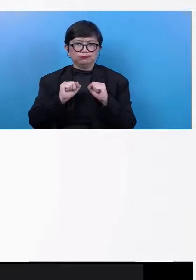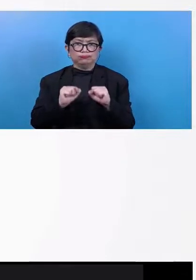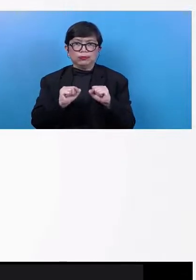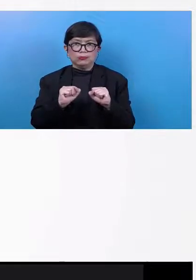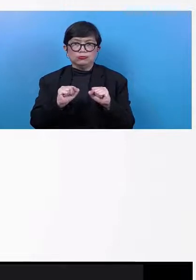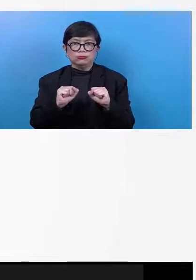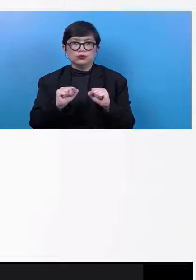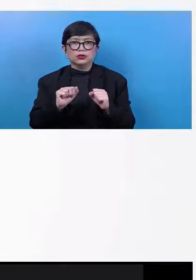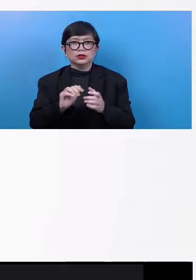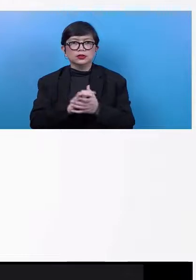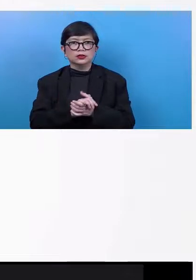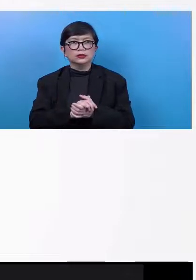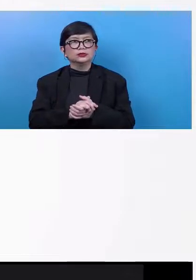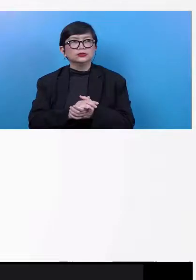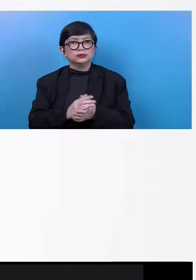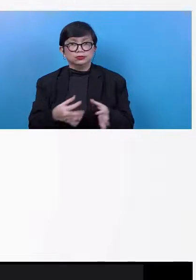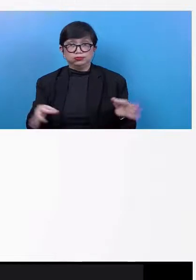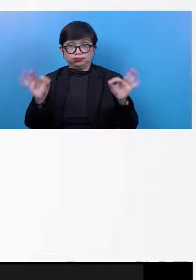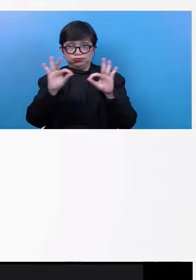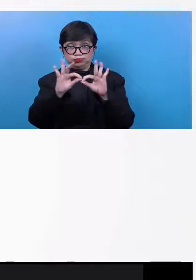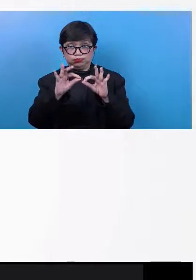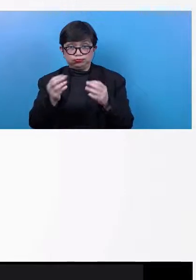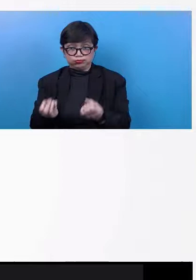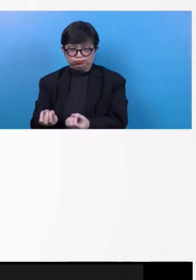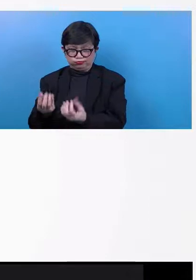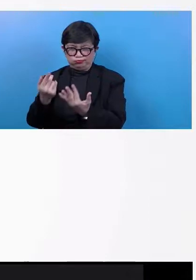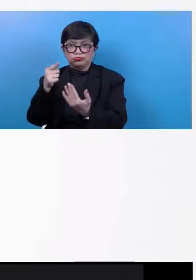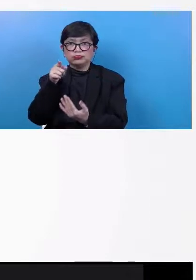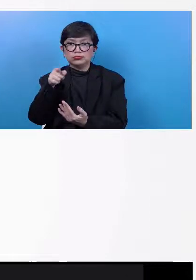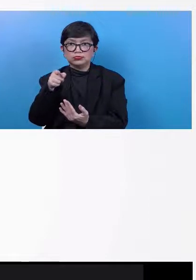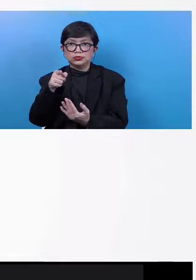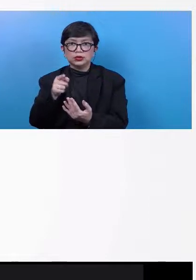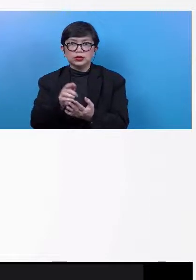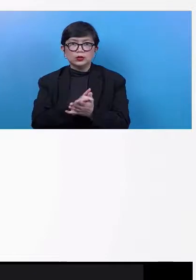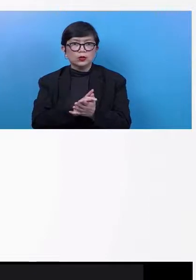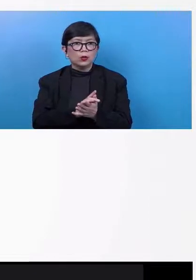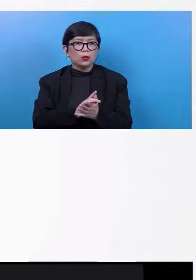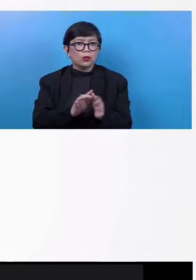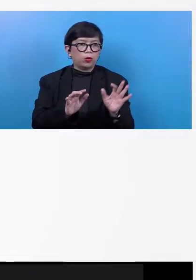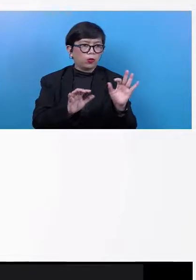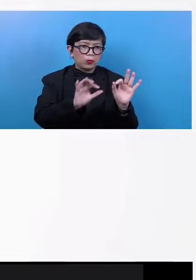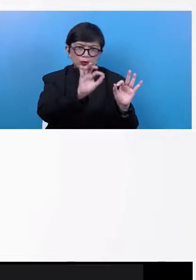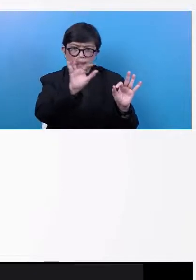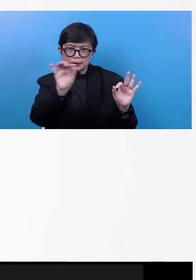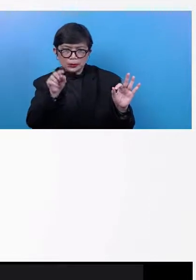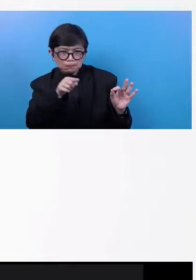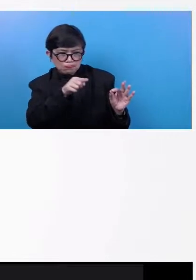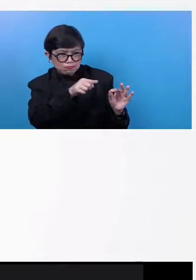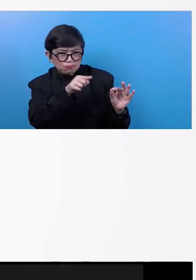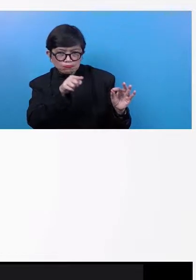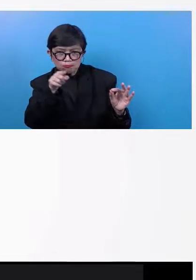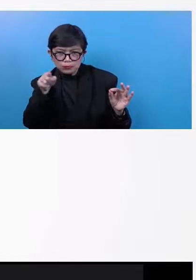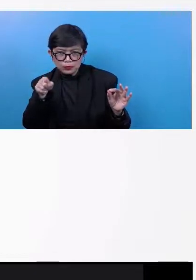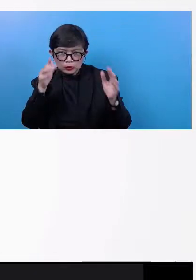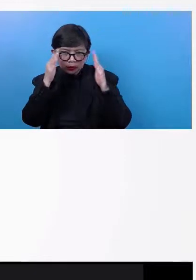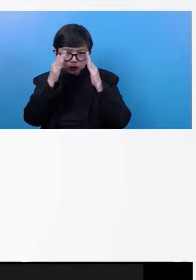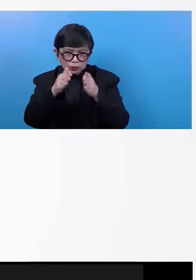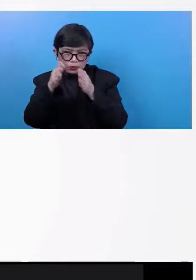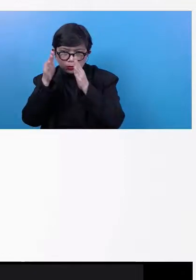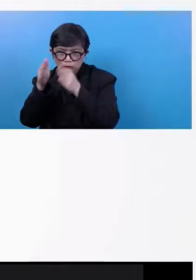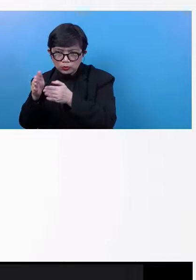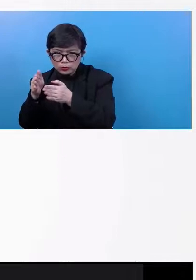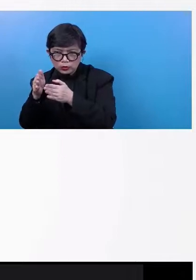decade. We are starting to see many tools come into focus about how do we parameterize and benchmark what resilience is and what does it